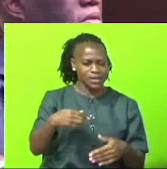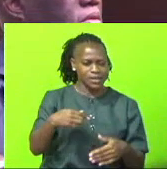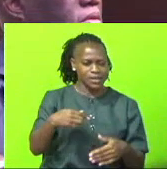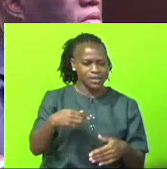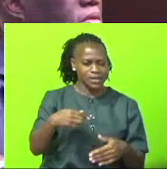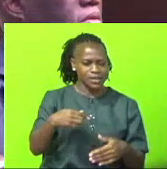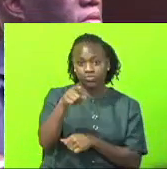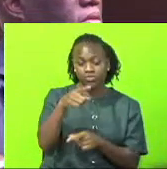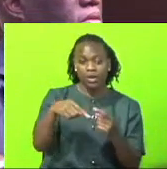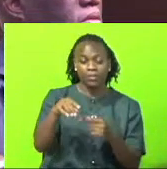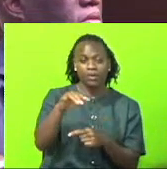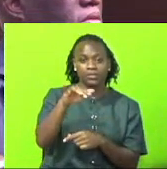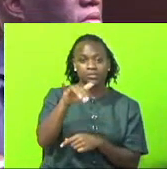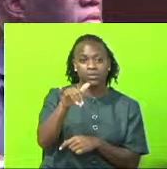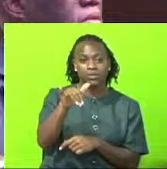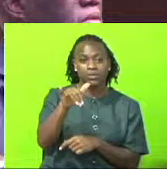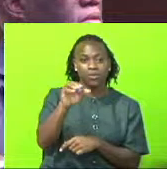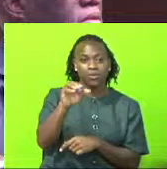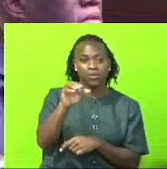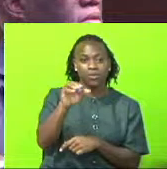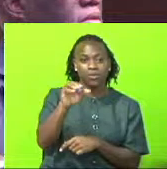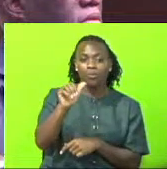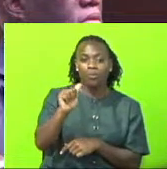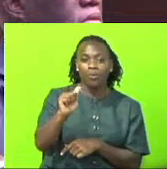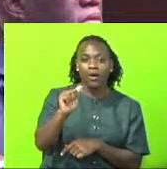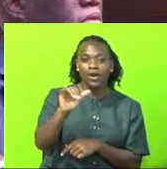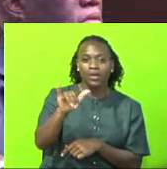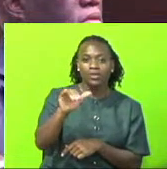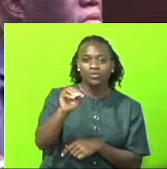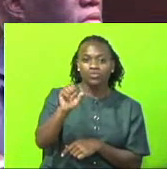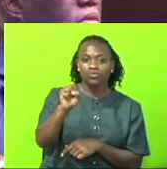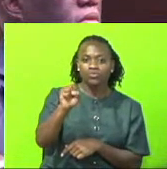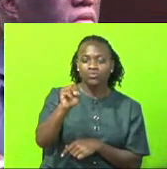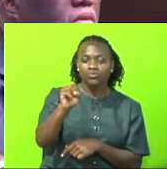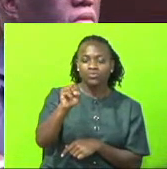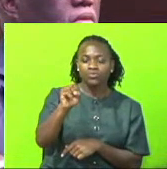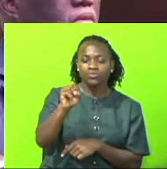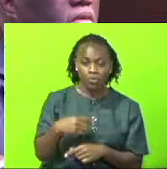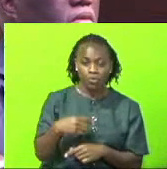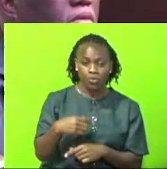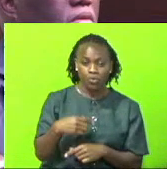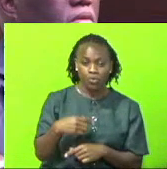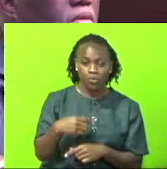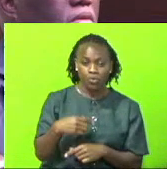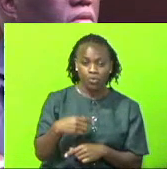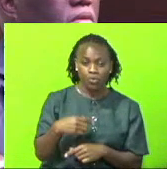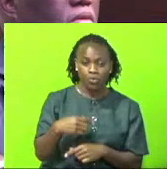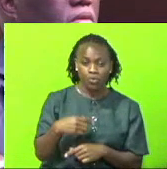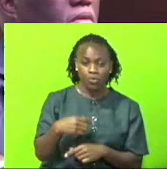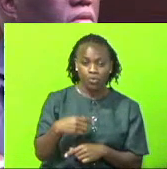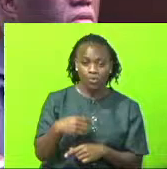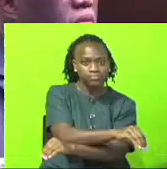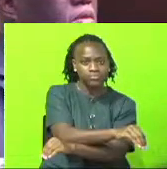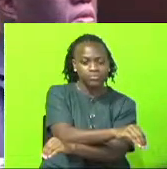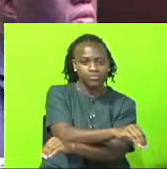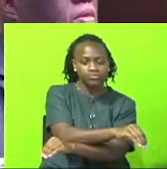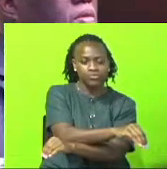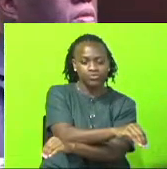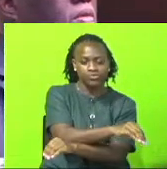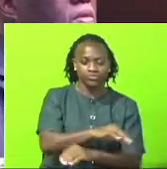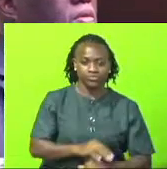Wayoseni, who physically crossed carpet to the other side of the